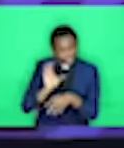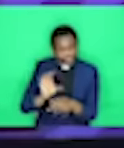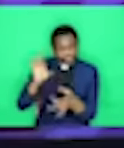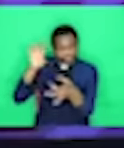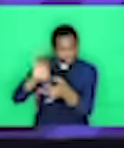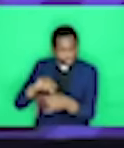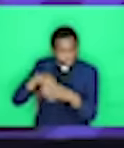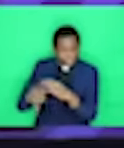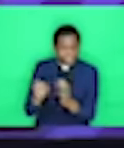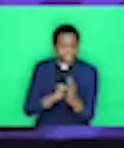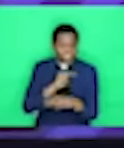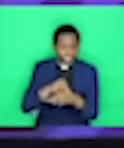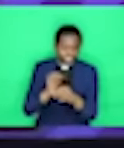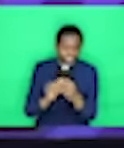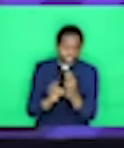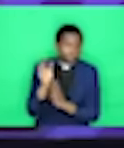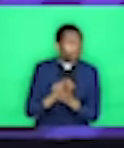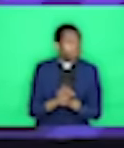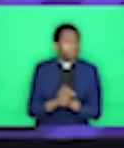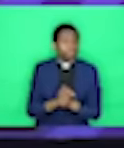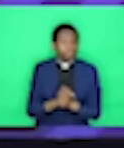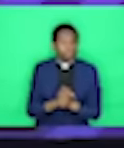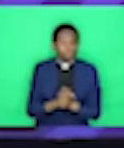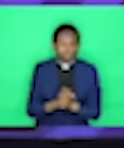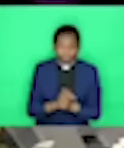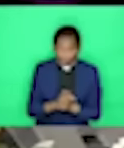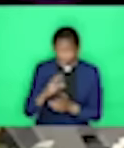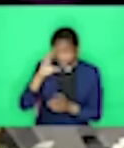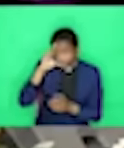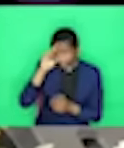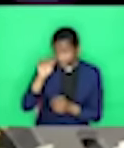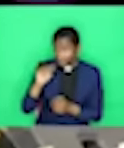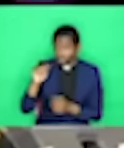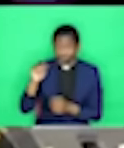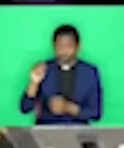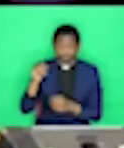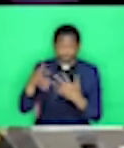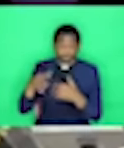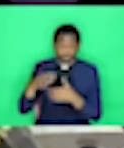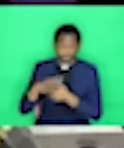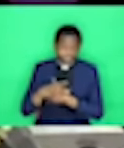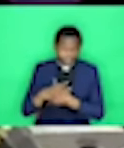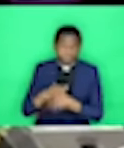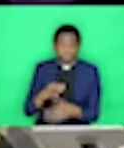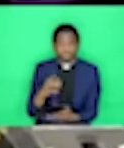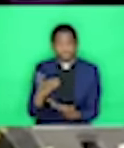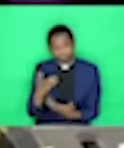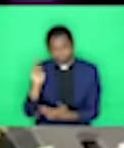Mark Weber, a German socialist and economist, and also a politician,